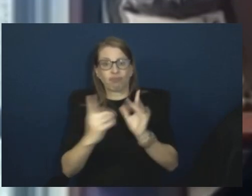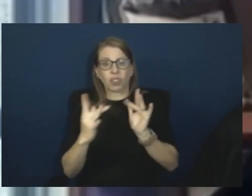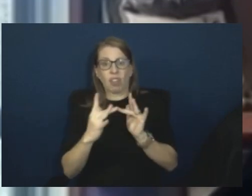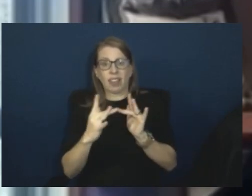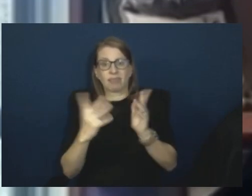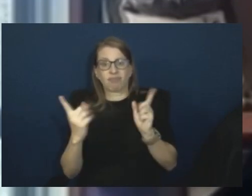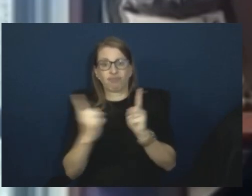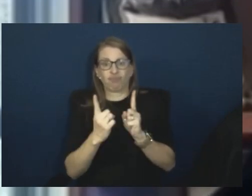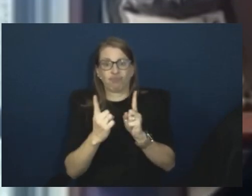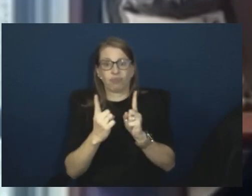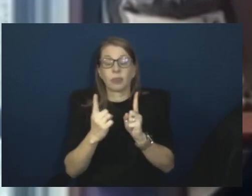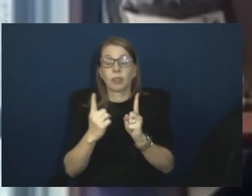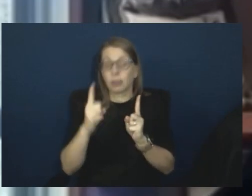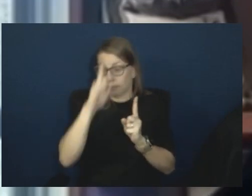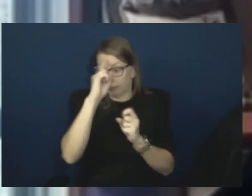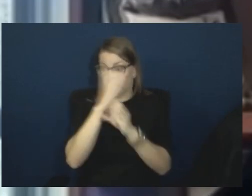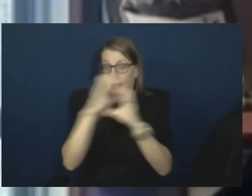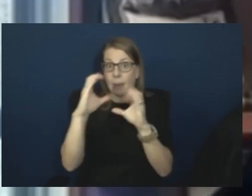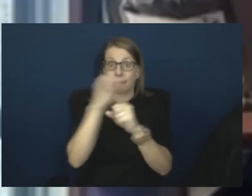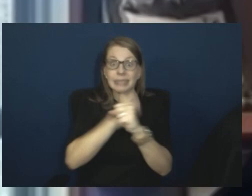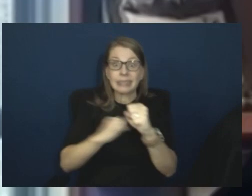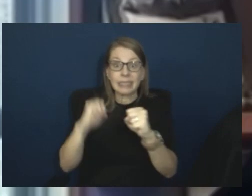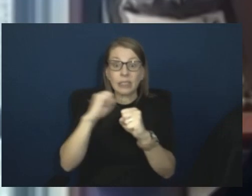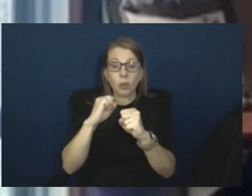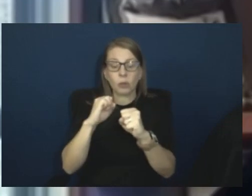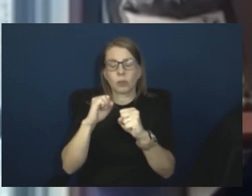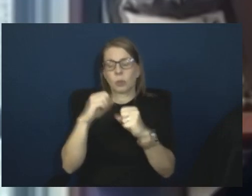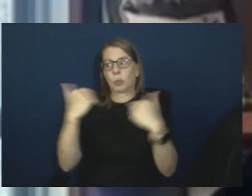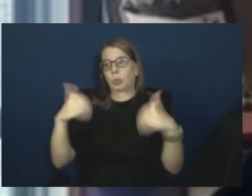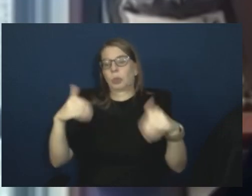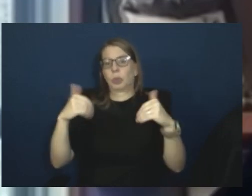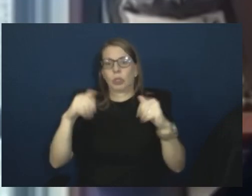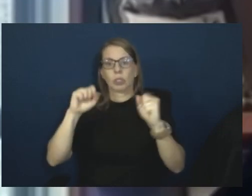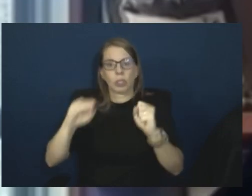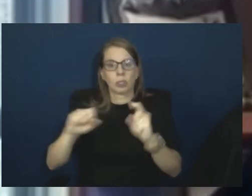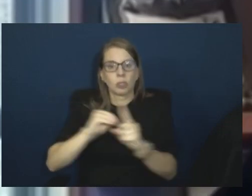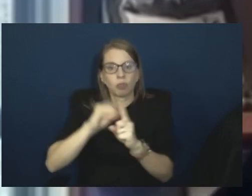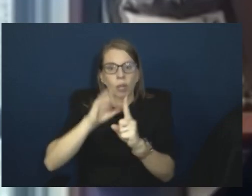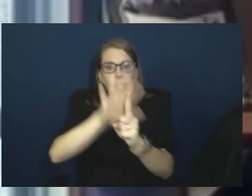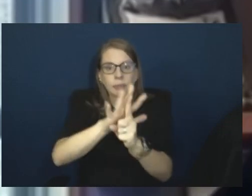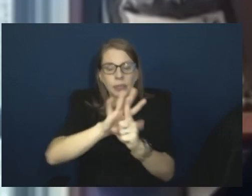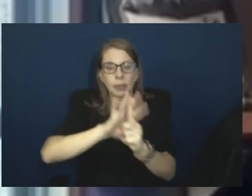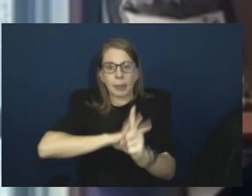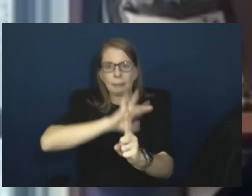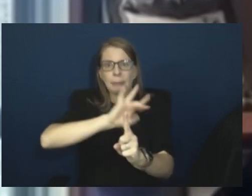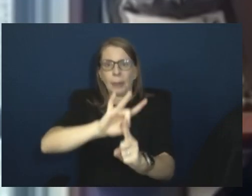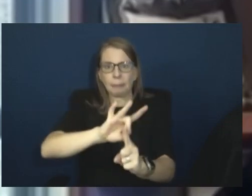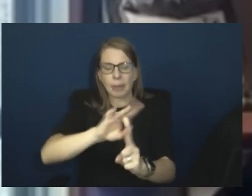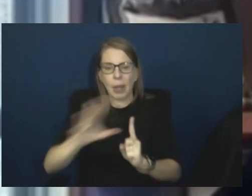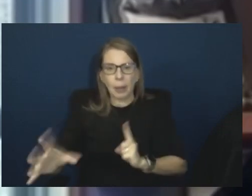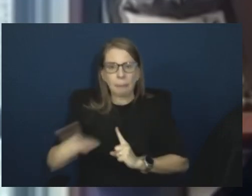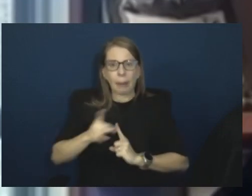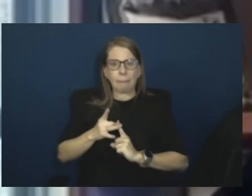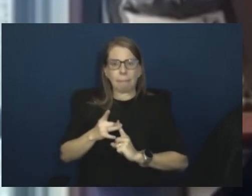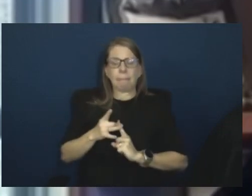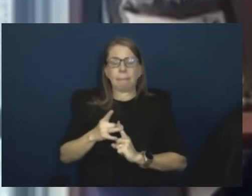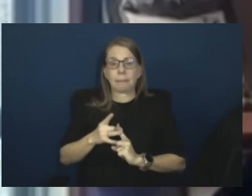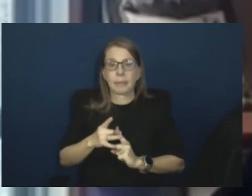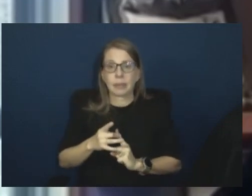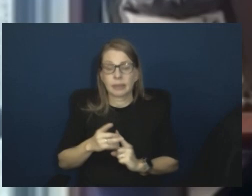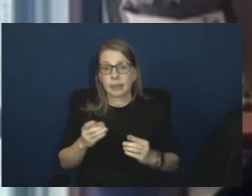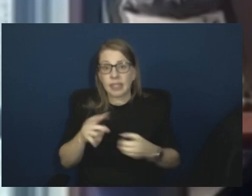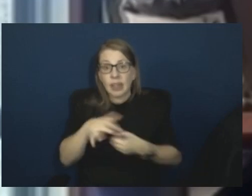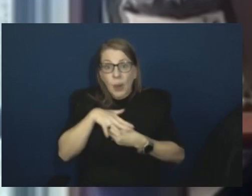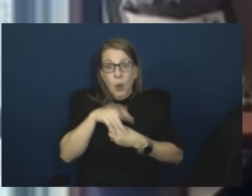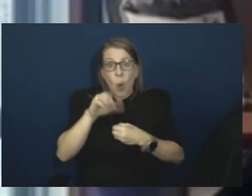Imagine the scenario if mosquitoes could transmit it, which, bite almost indiscriminately all around the world. It would make a